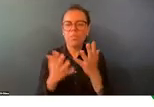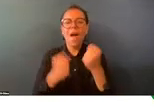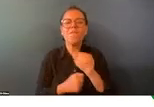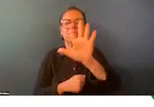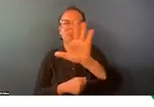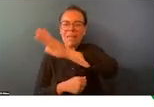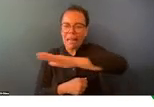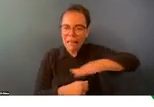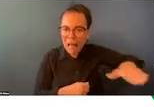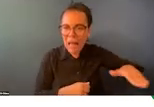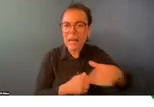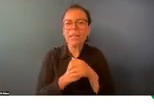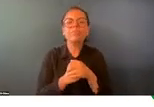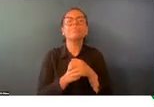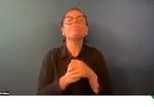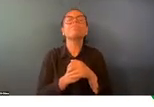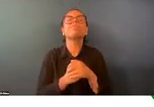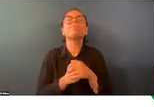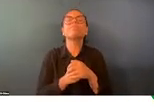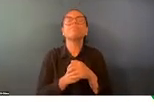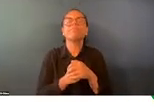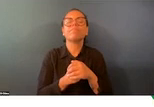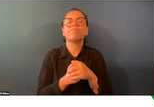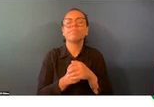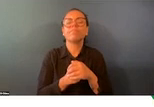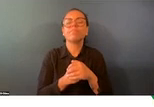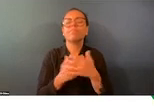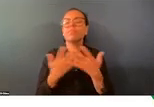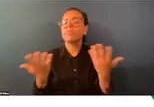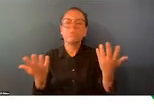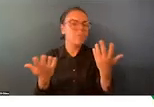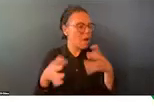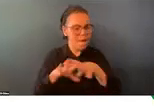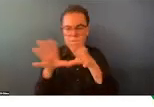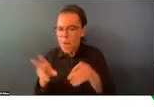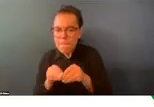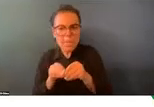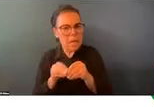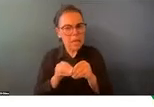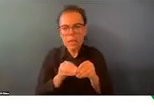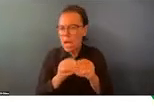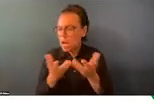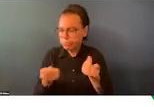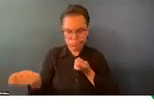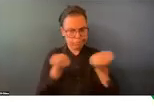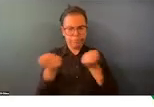Her husband lost his job when their two sons went to work in another country. The family relied on remittances from their